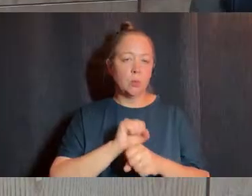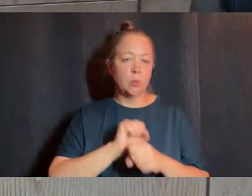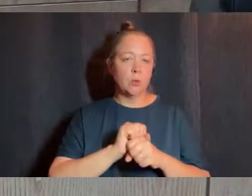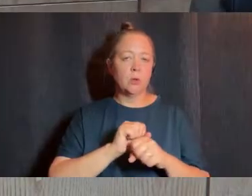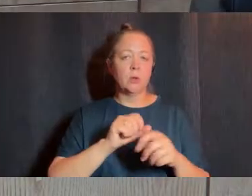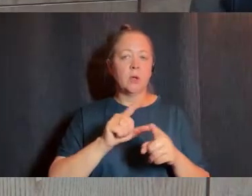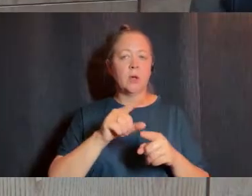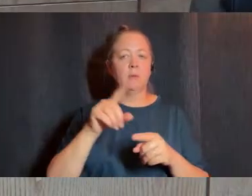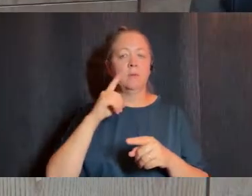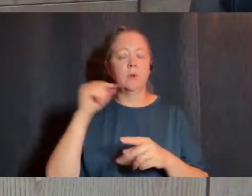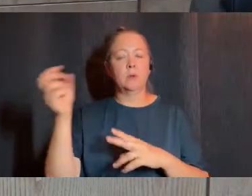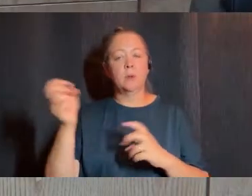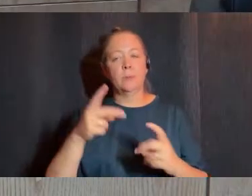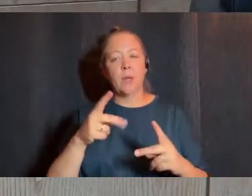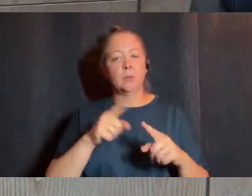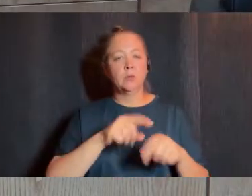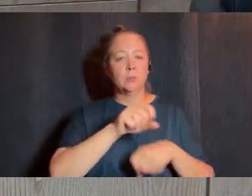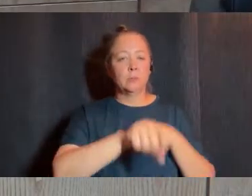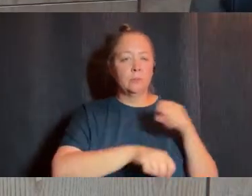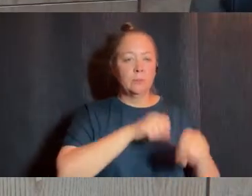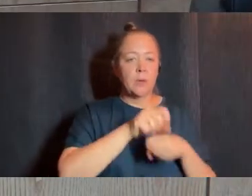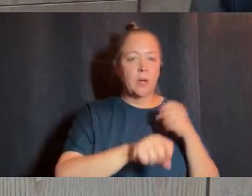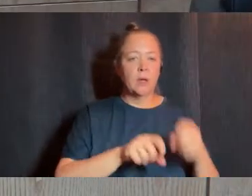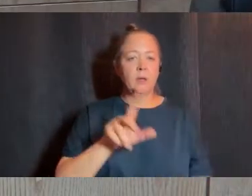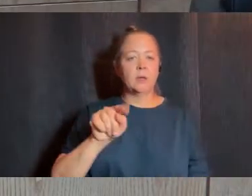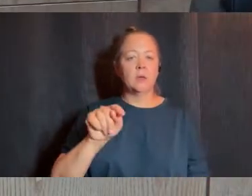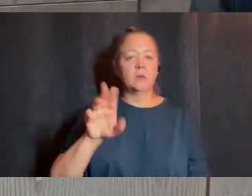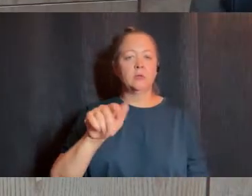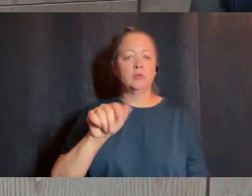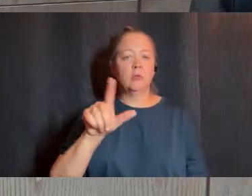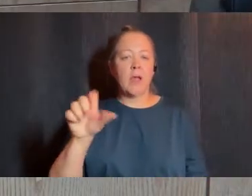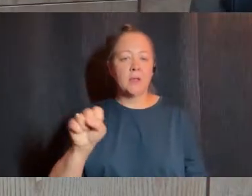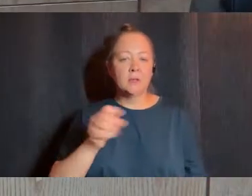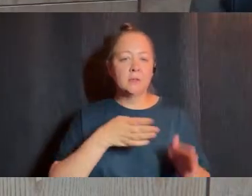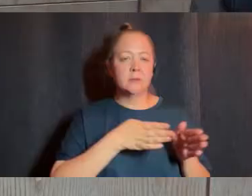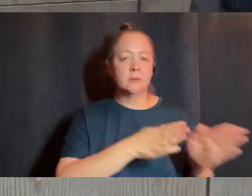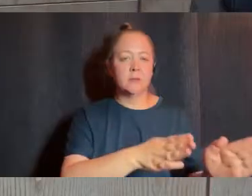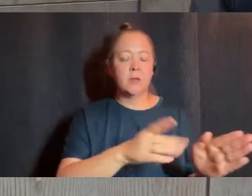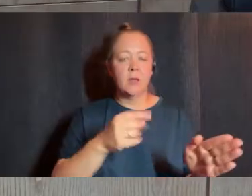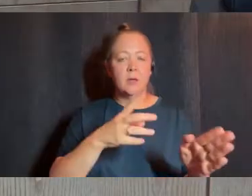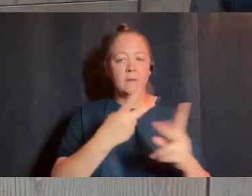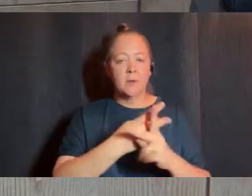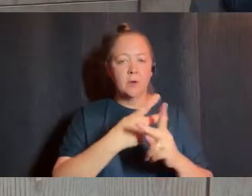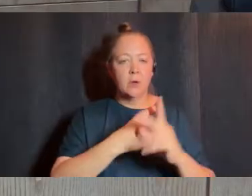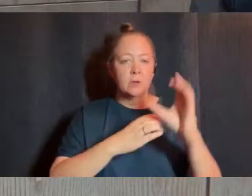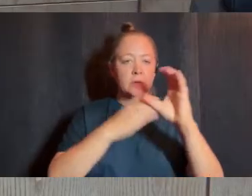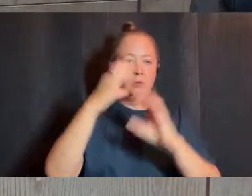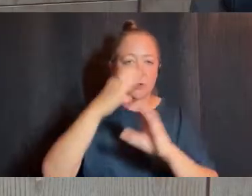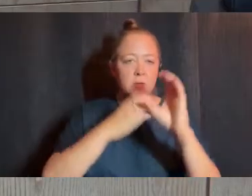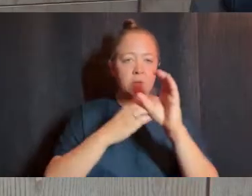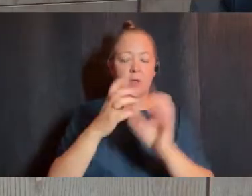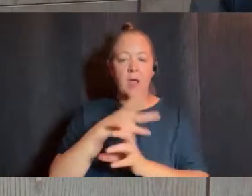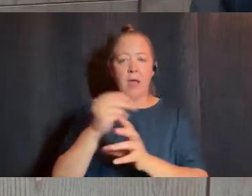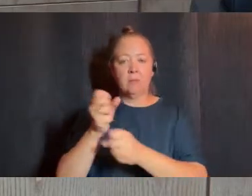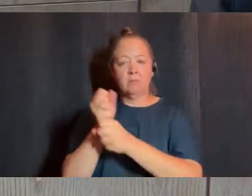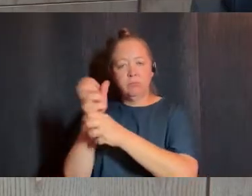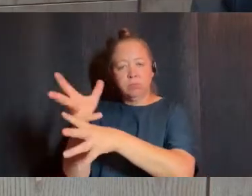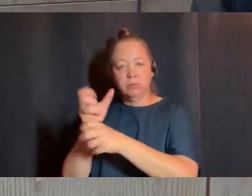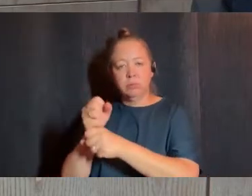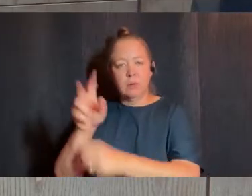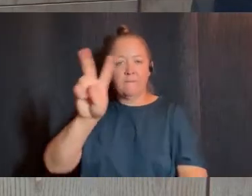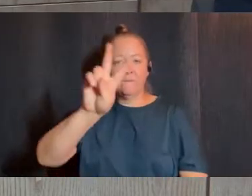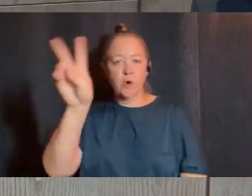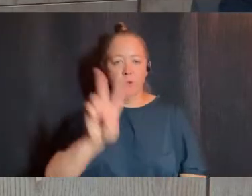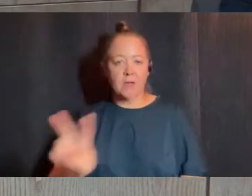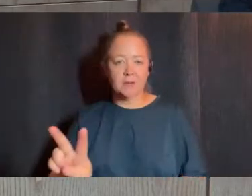trails and paving and yelling at Verizon. I think that's very worthy of our time. And I also know,